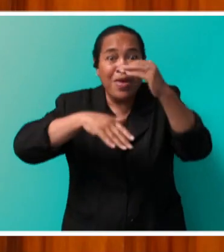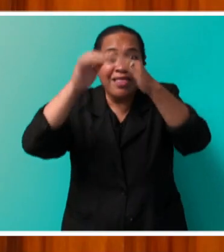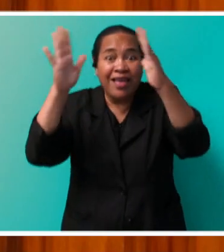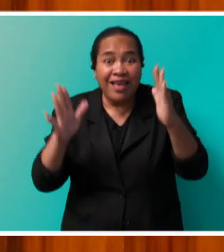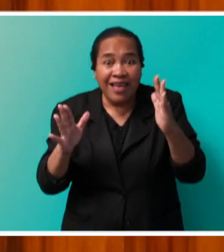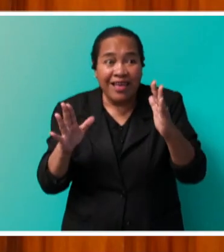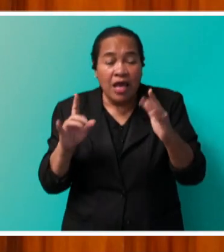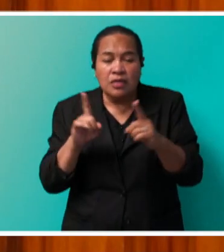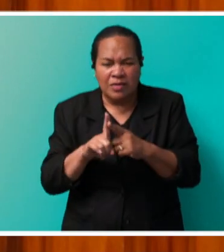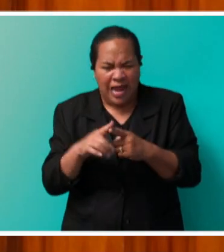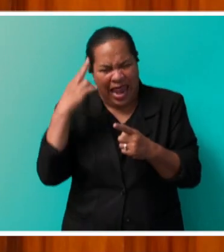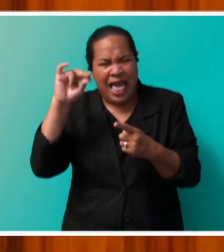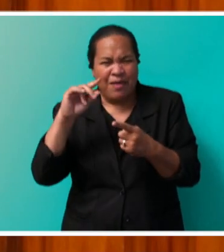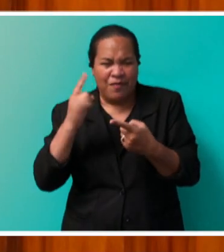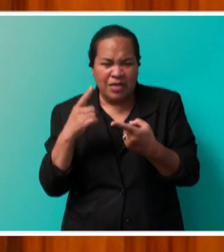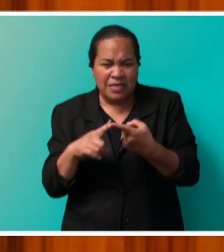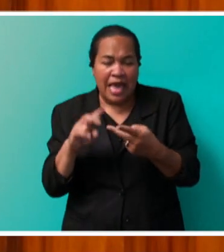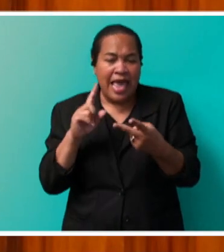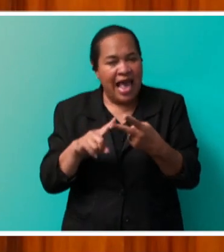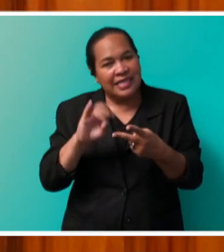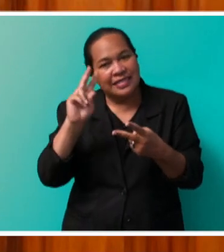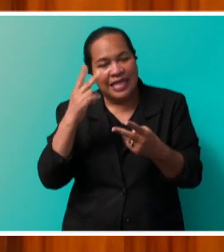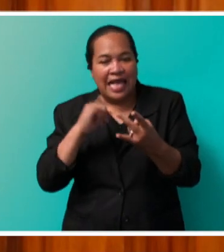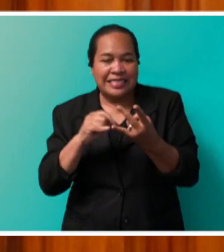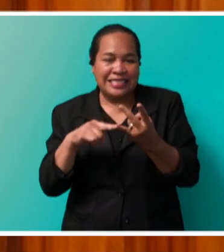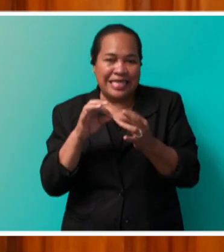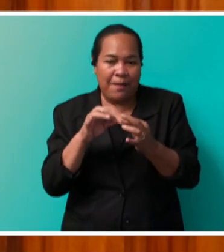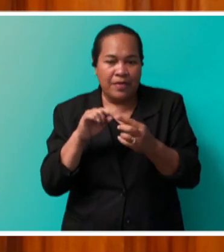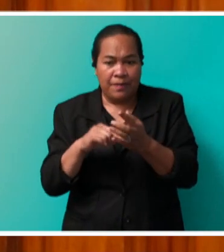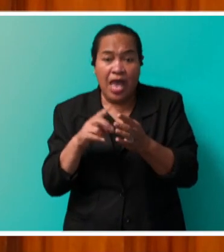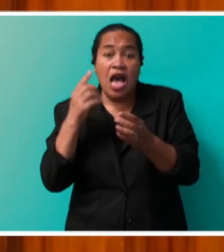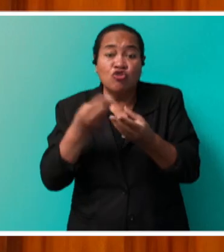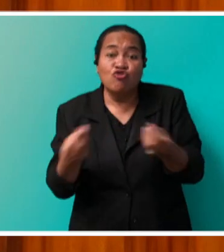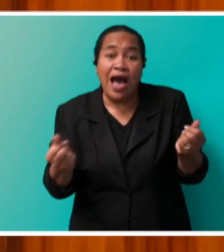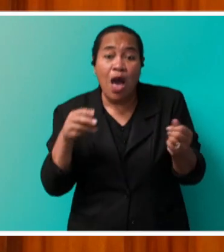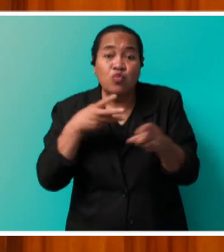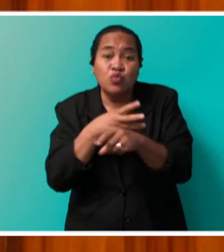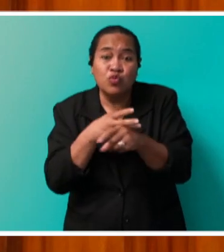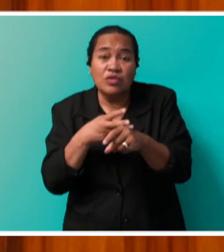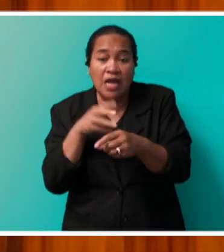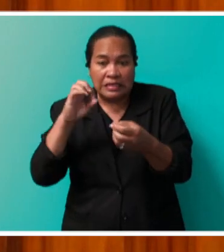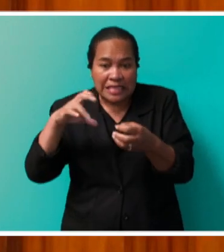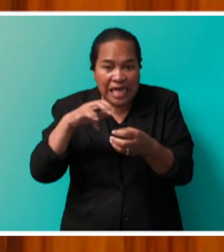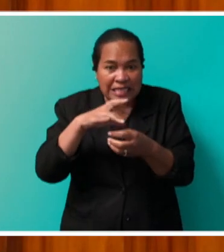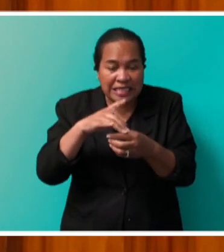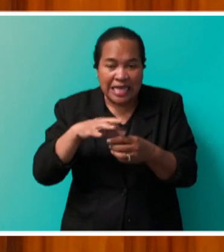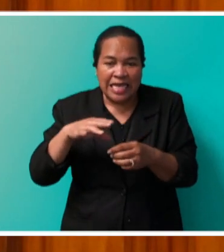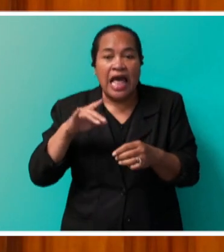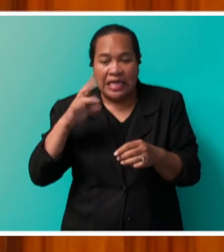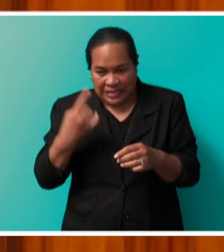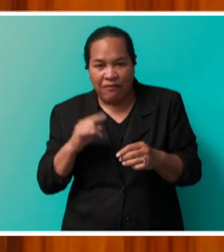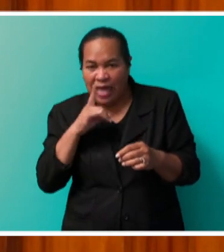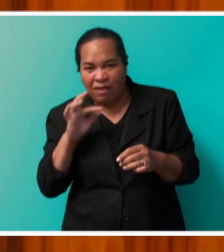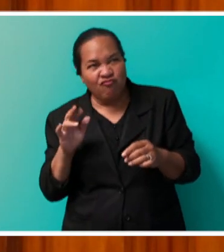drywood termites and the subterranean termites. Drywood termites fly directly to the timbers that they